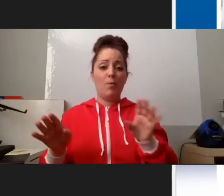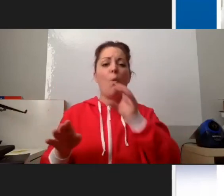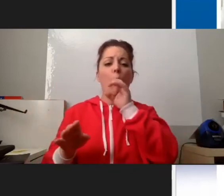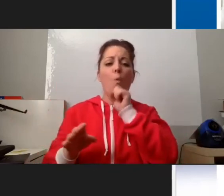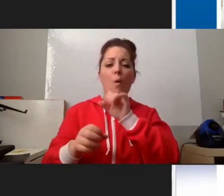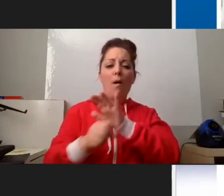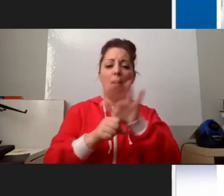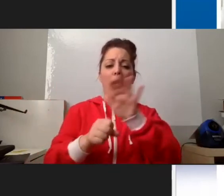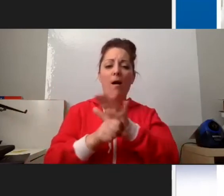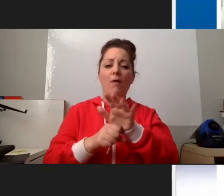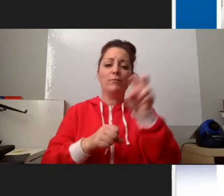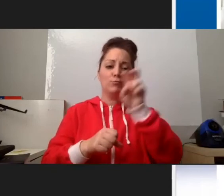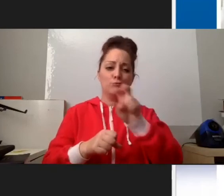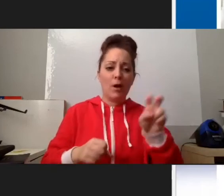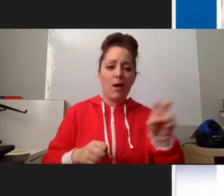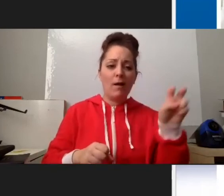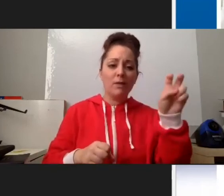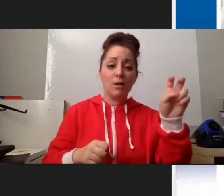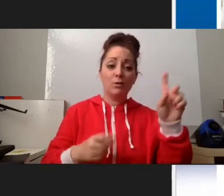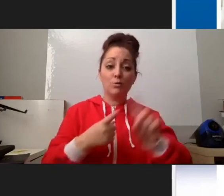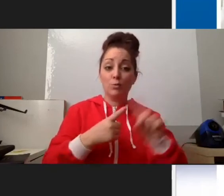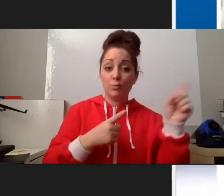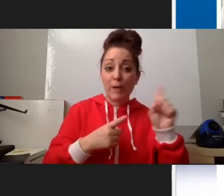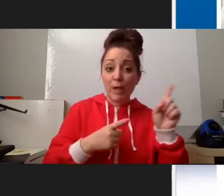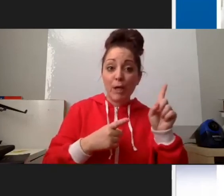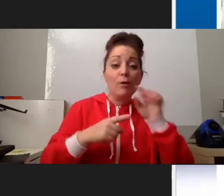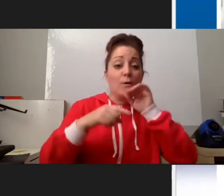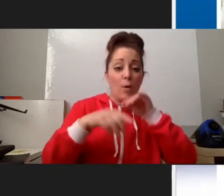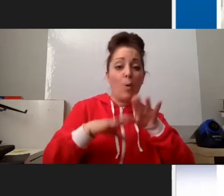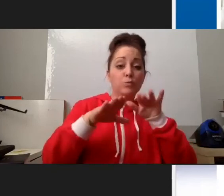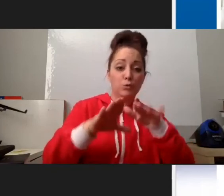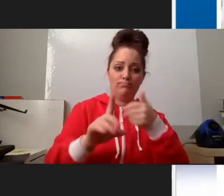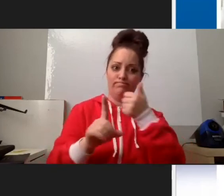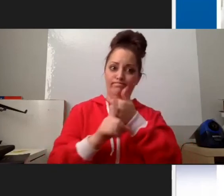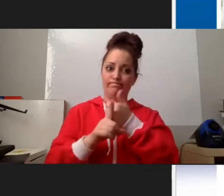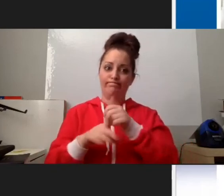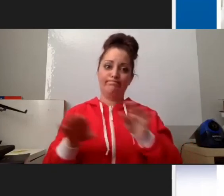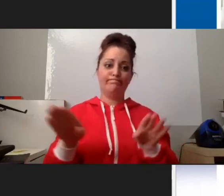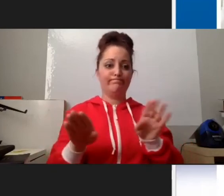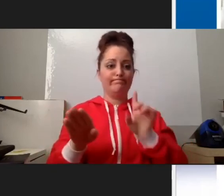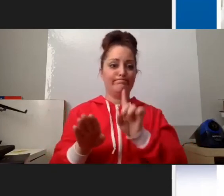A junior penguin. He's old enough to travel to the ocean.